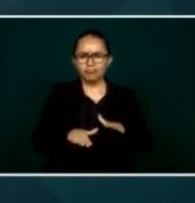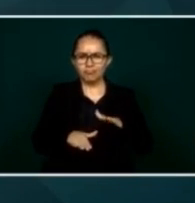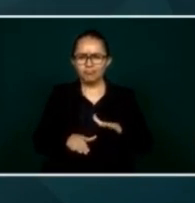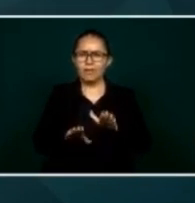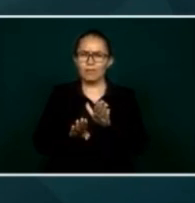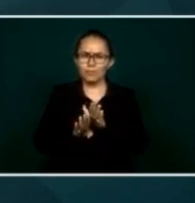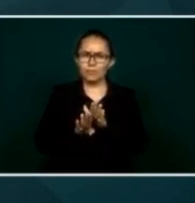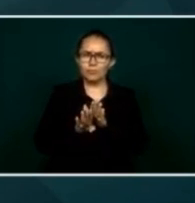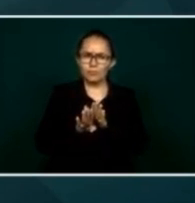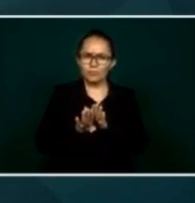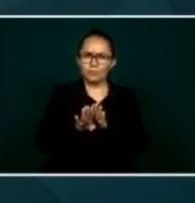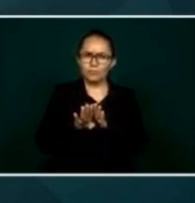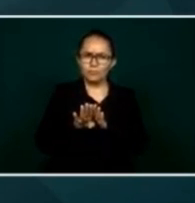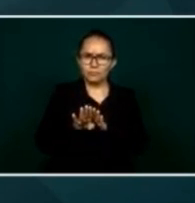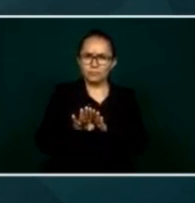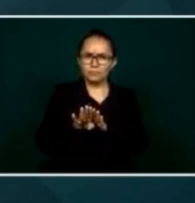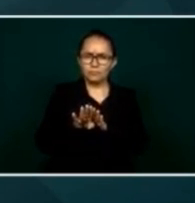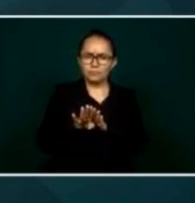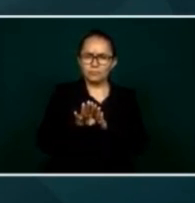is that we are